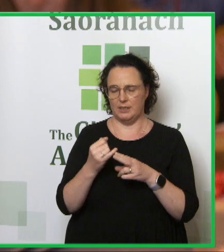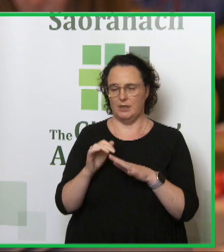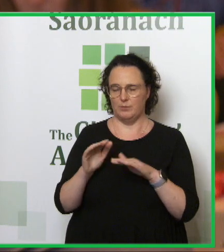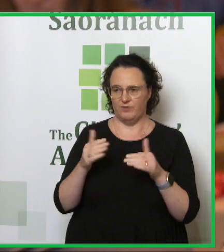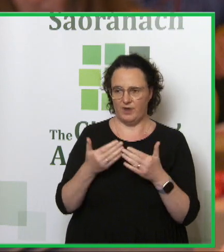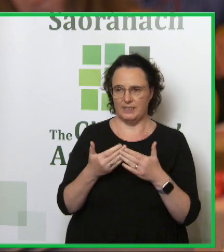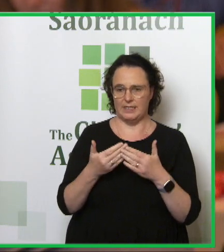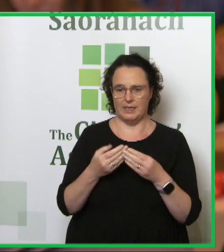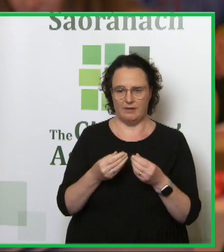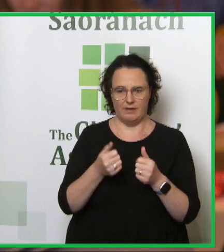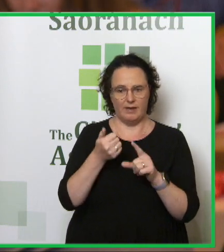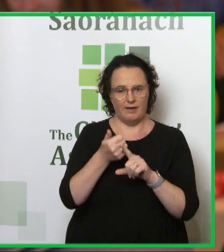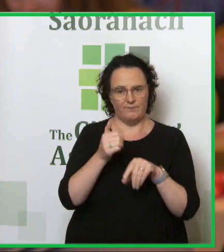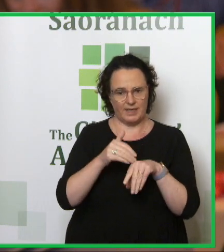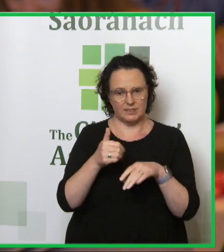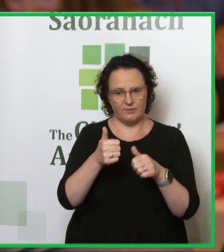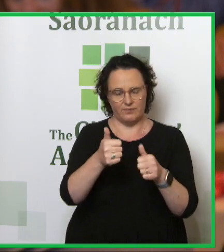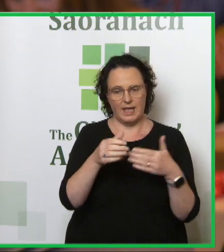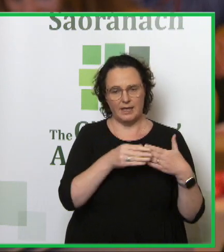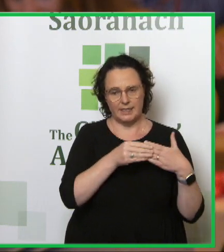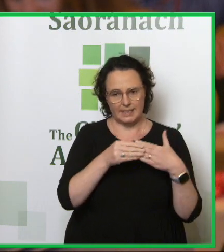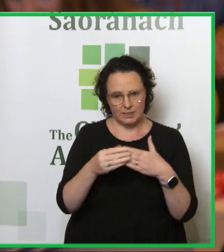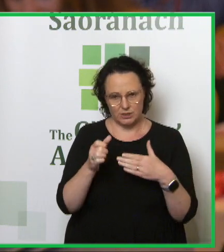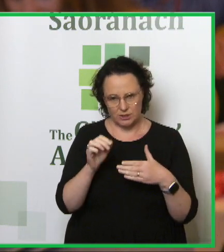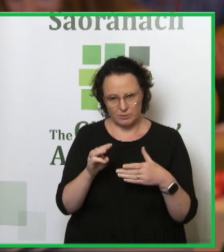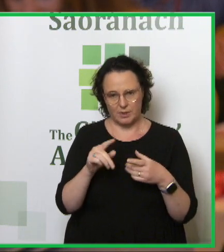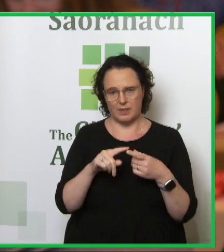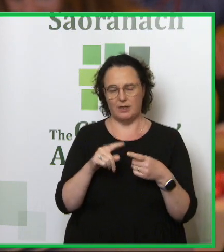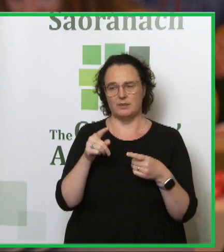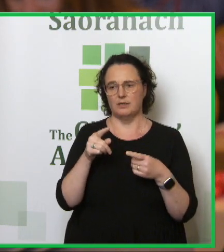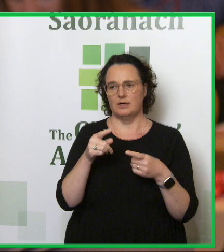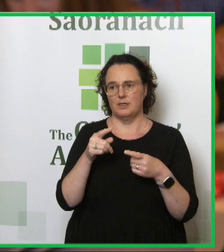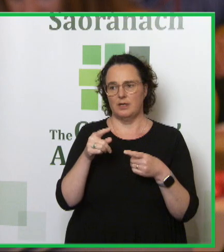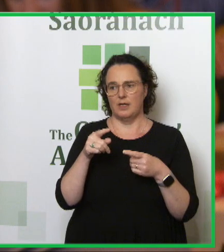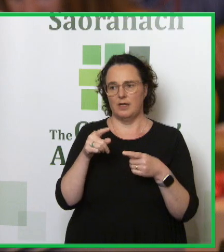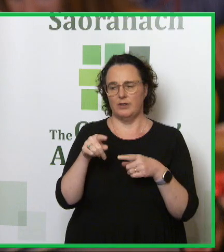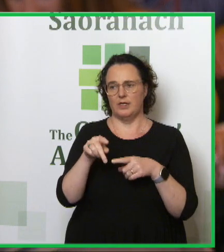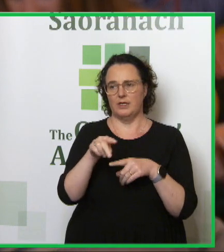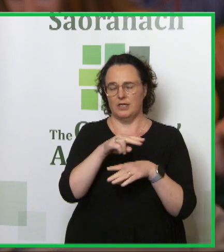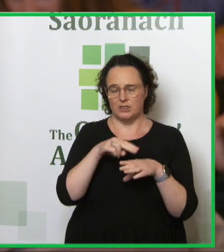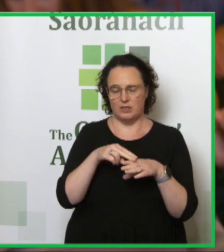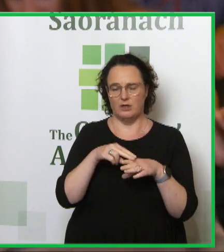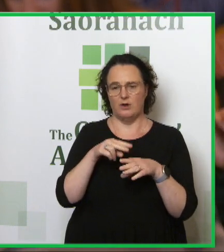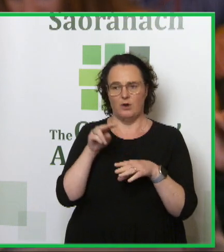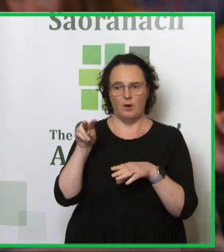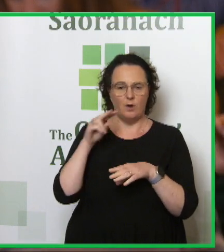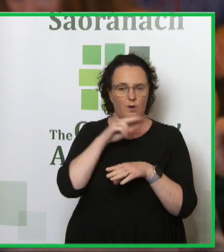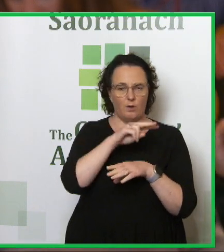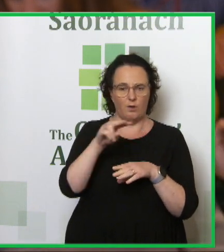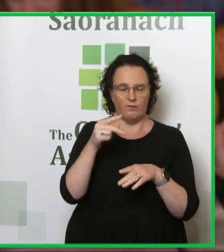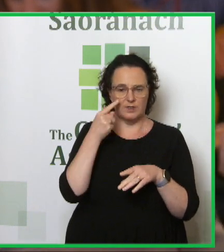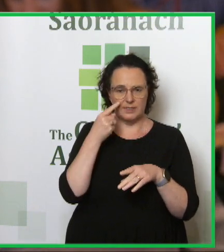effective leadership and coordination of the work of the National Oversight Committee. And can we rephrase it